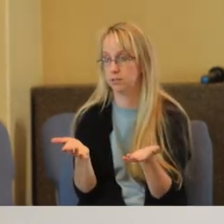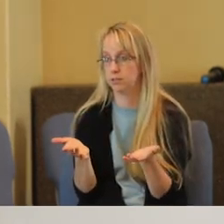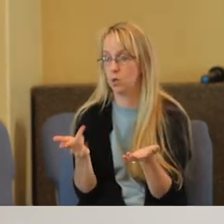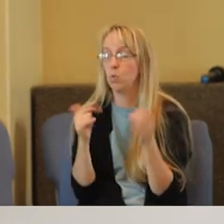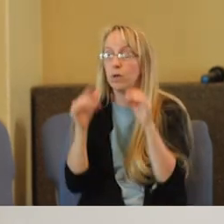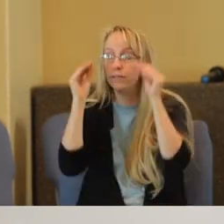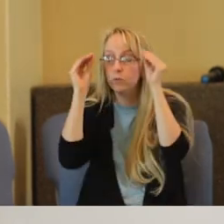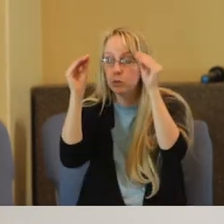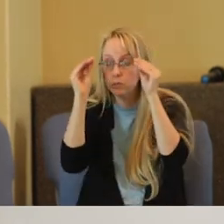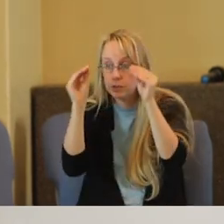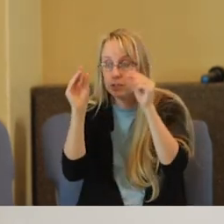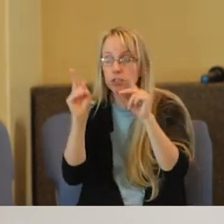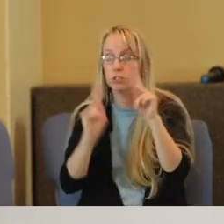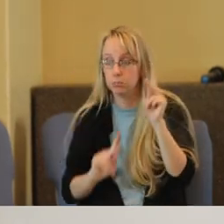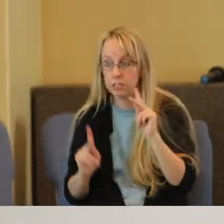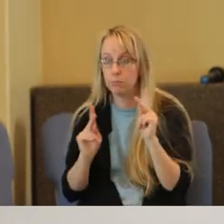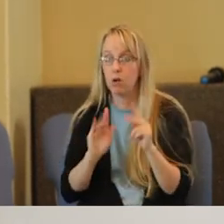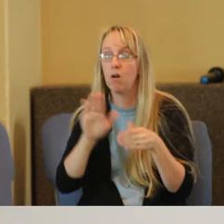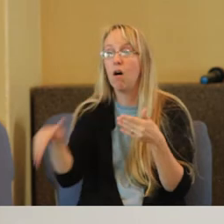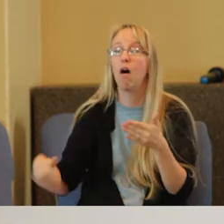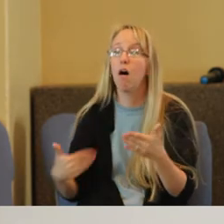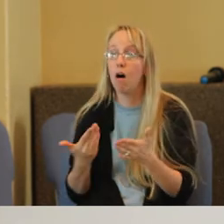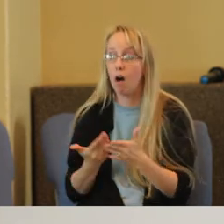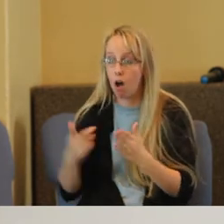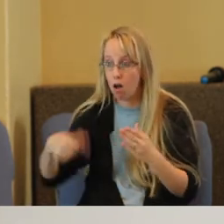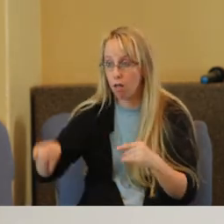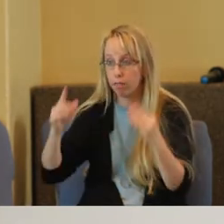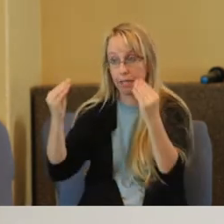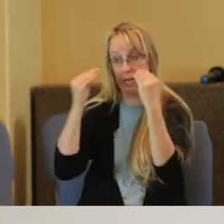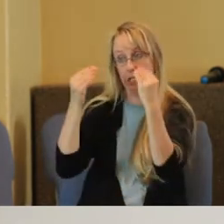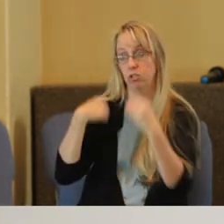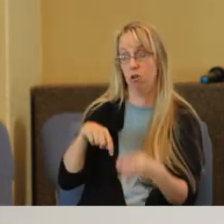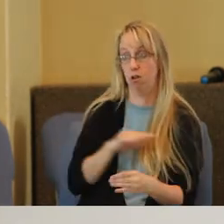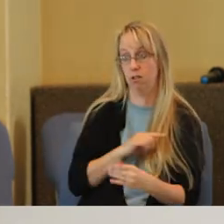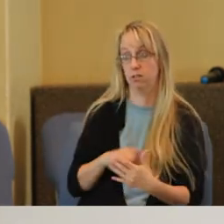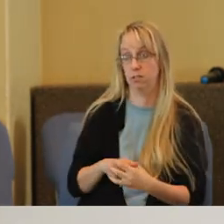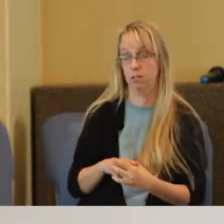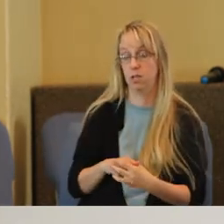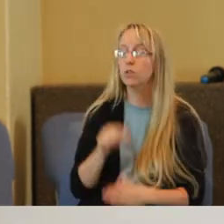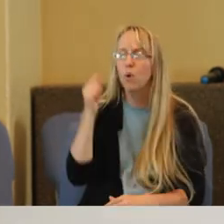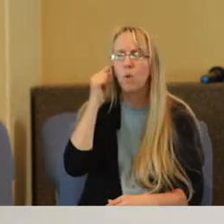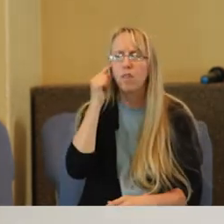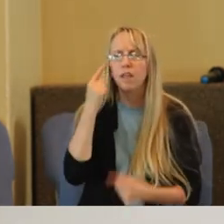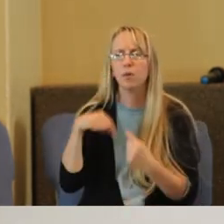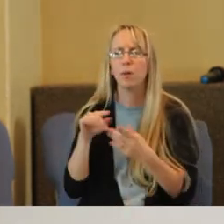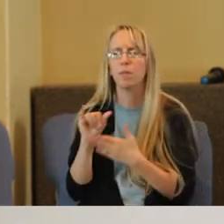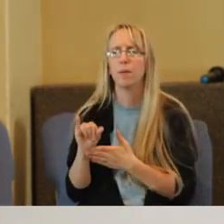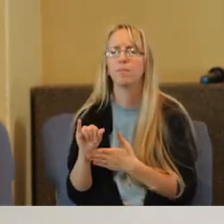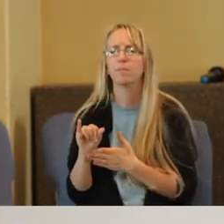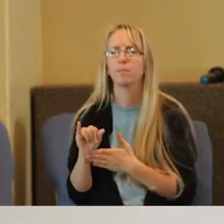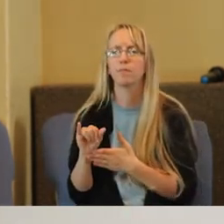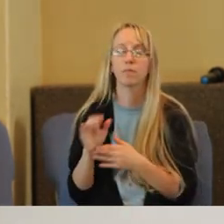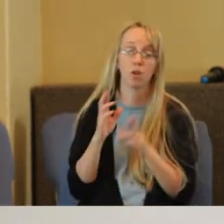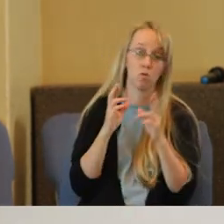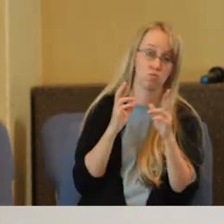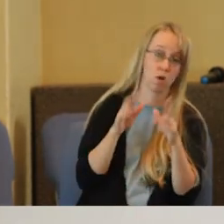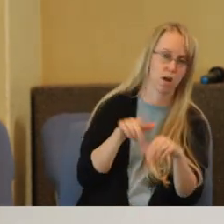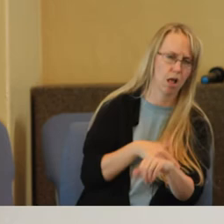all that he has taught us. Now, think about that for just a moment. Ryan, how long is this mission